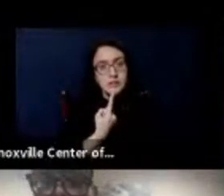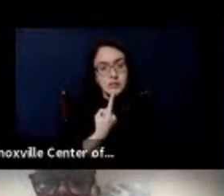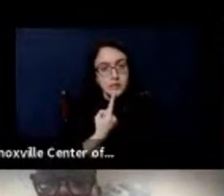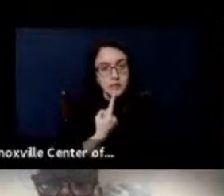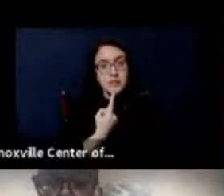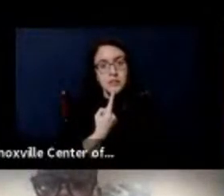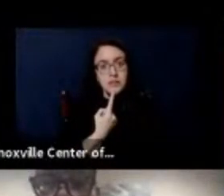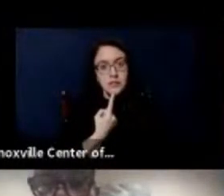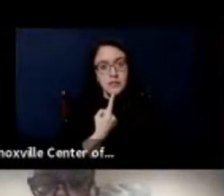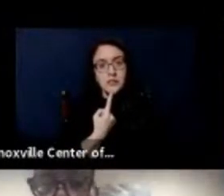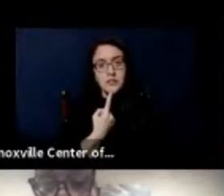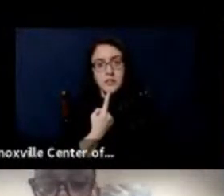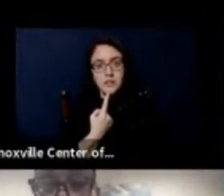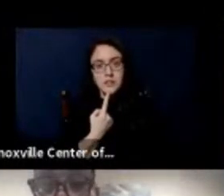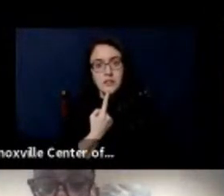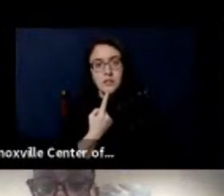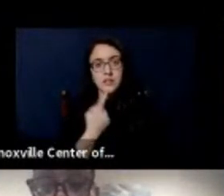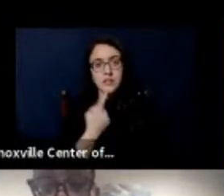of